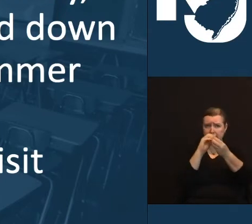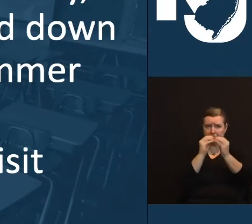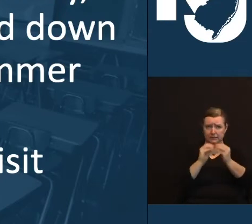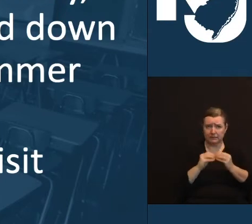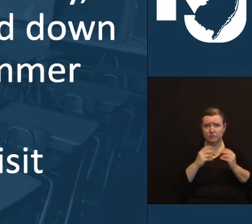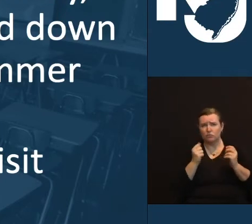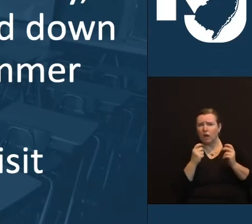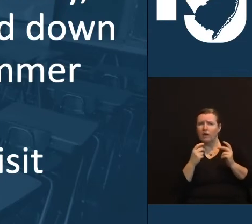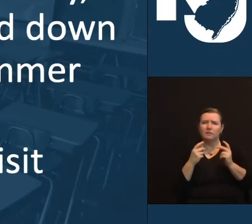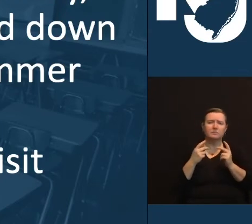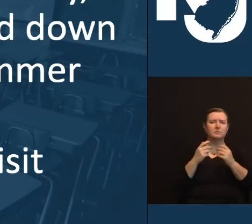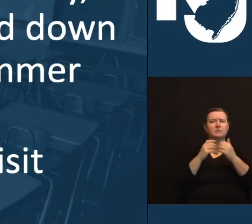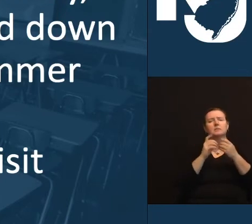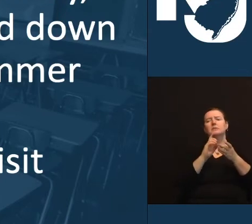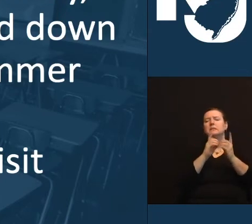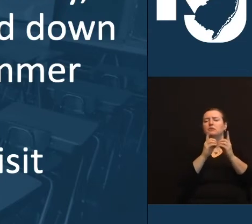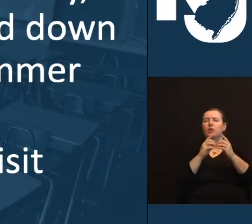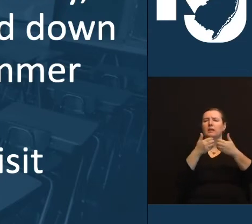at